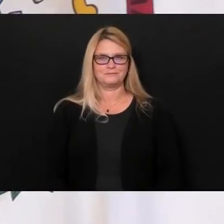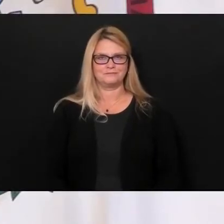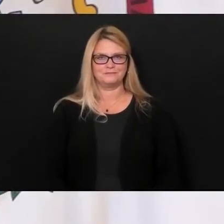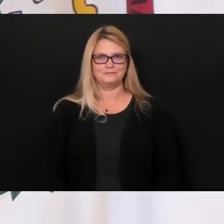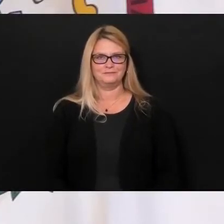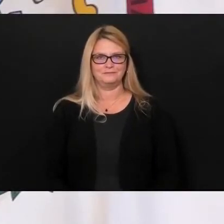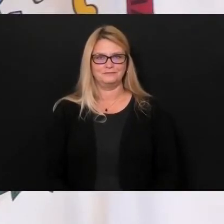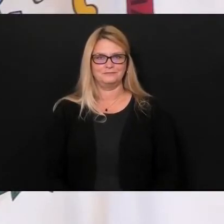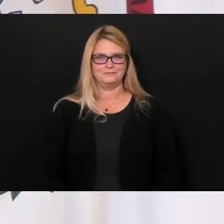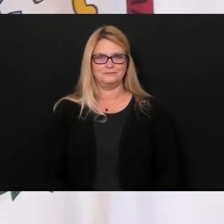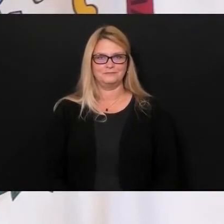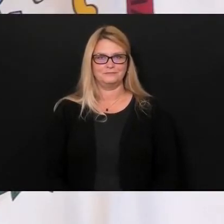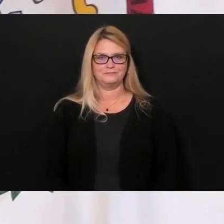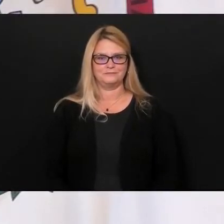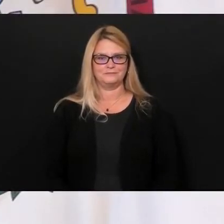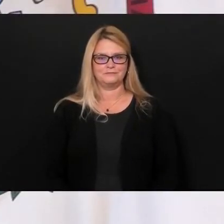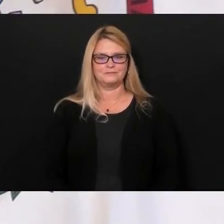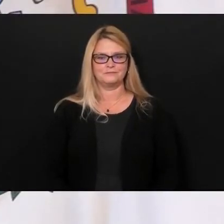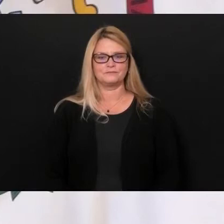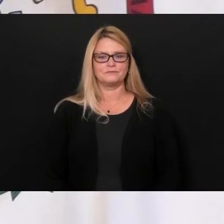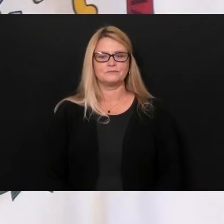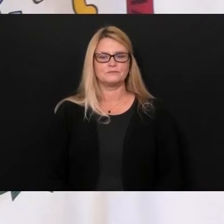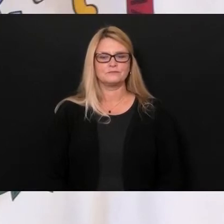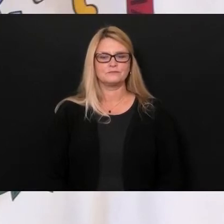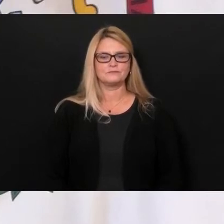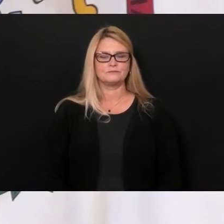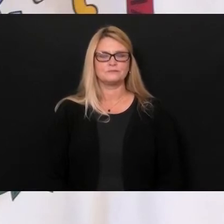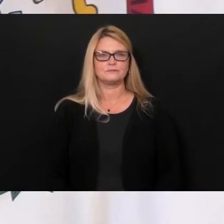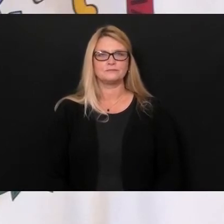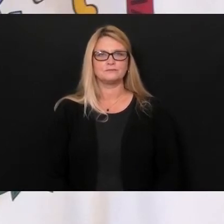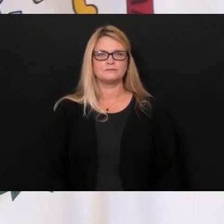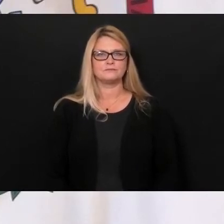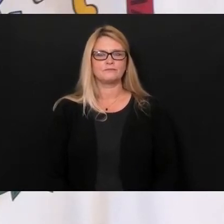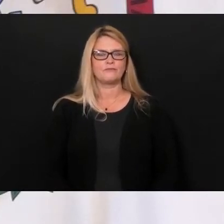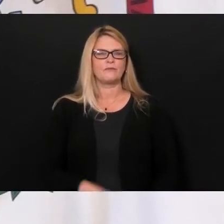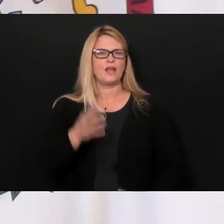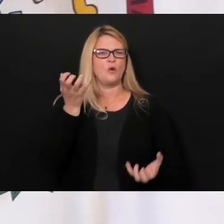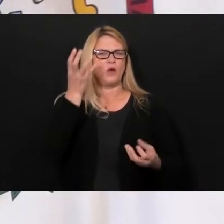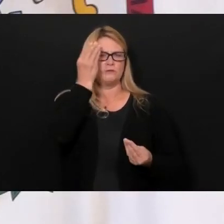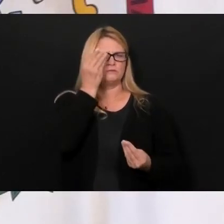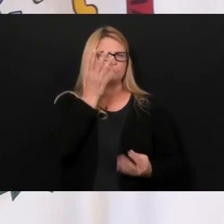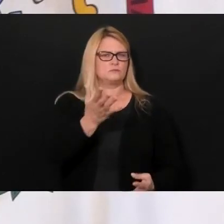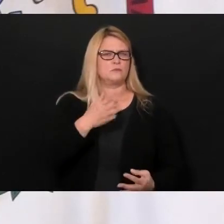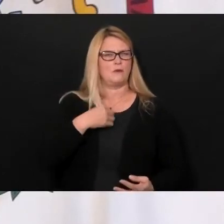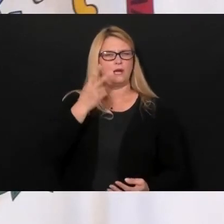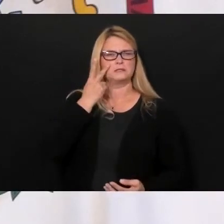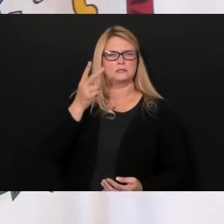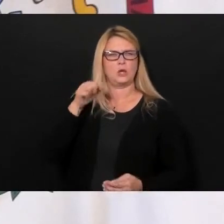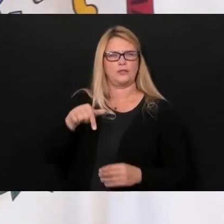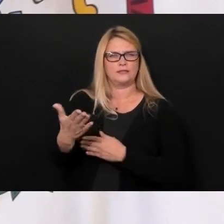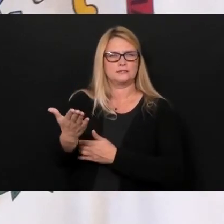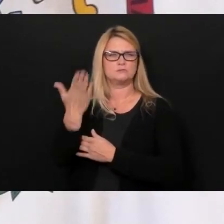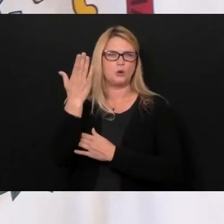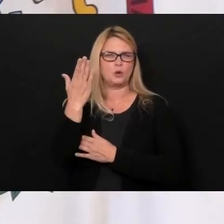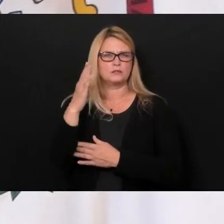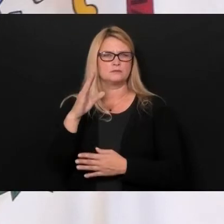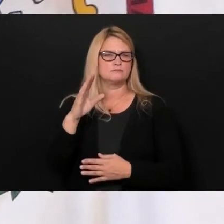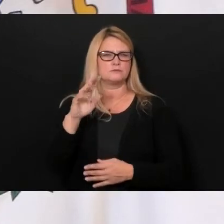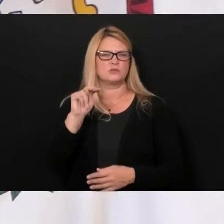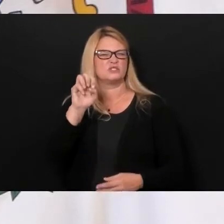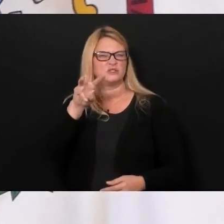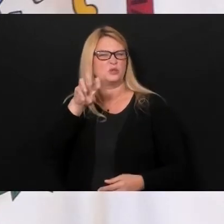All right. Let me say something that I saw this morning on one of the early news